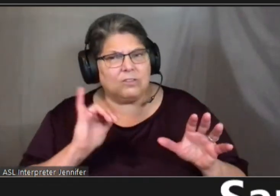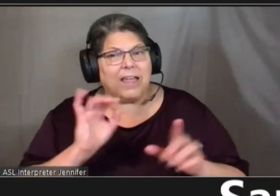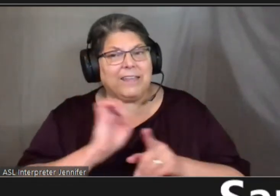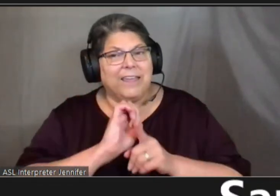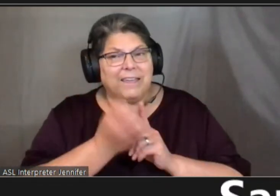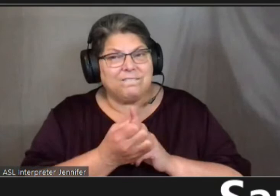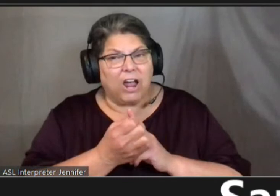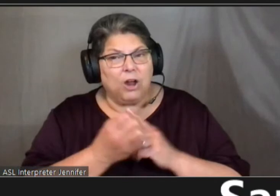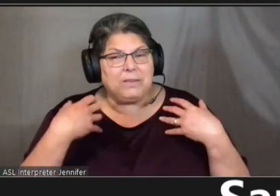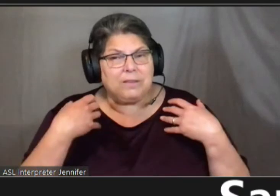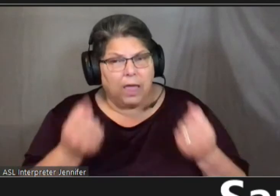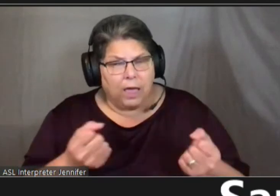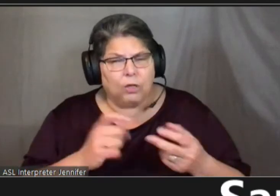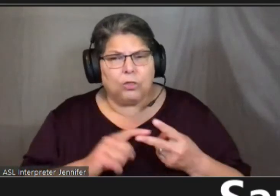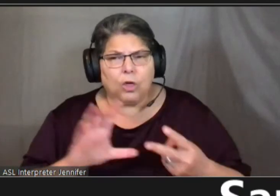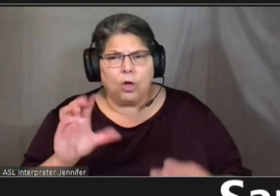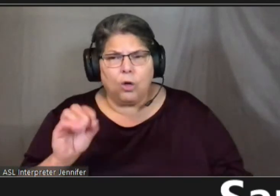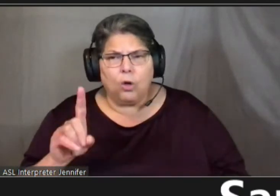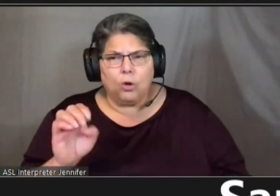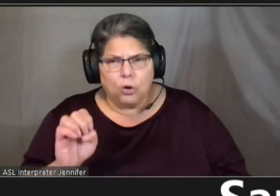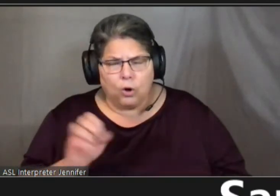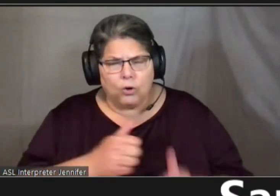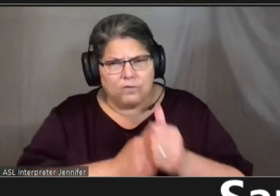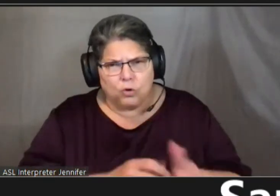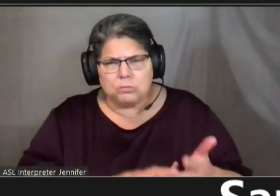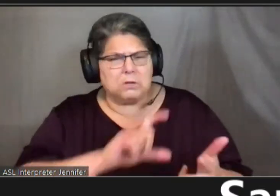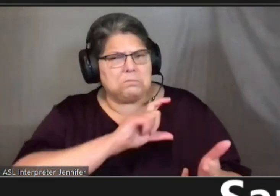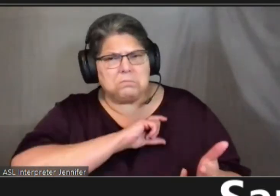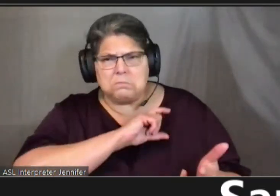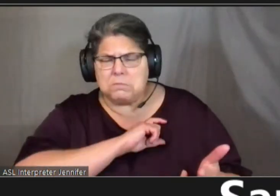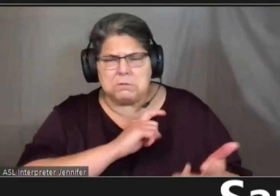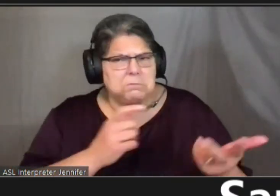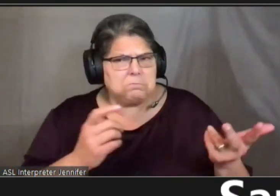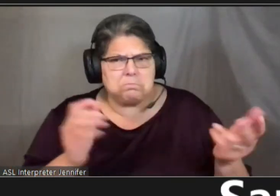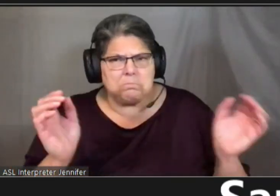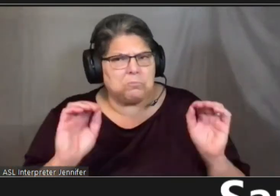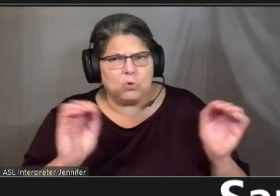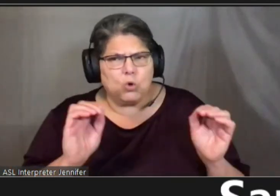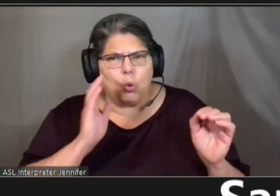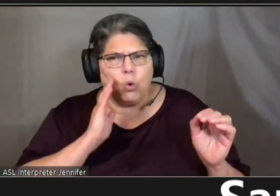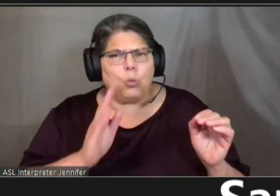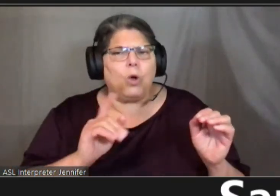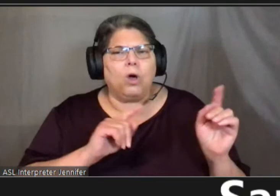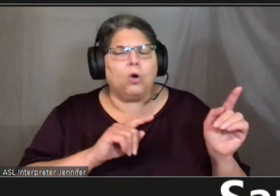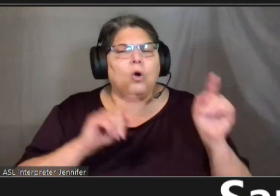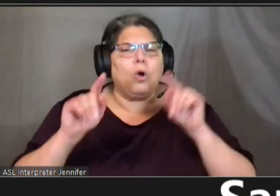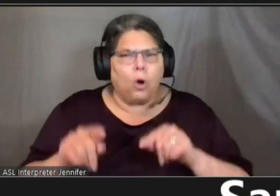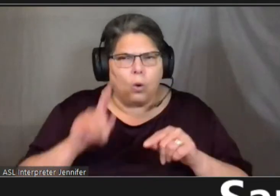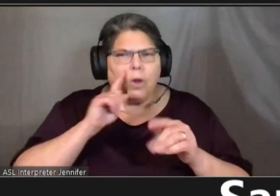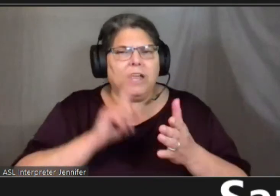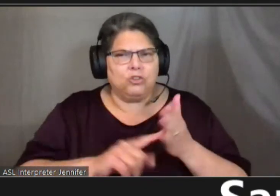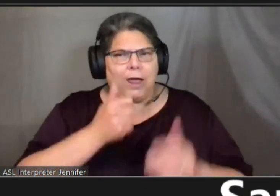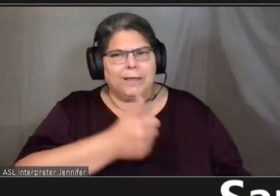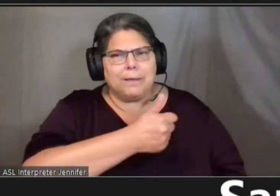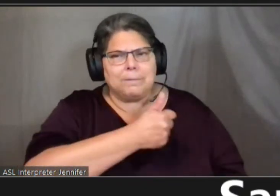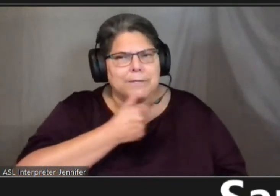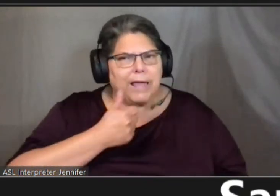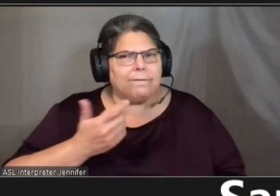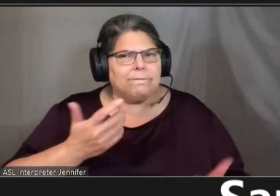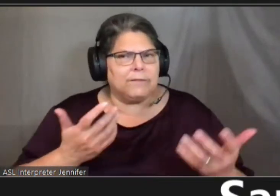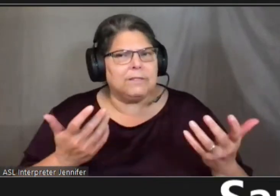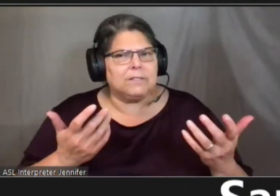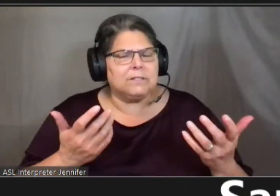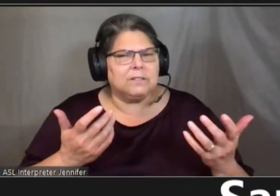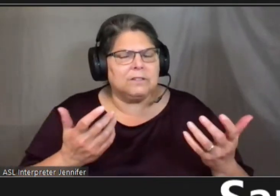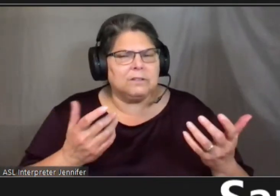or code enforcement or law enforcement or anything is not going to be patrolling events where